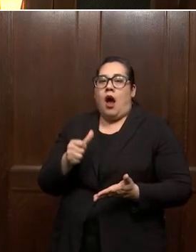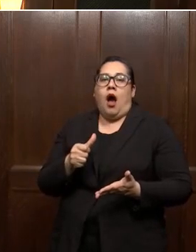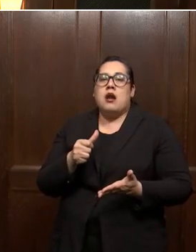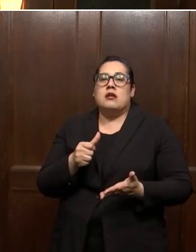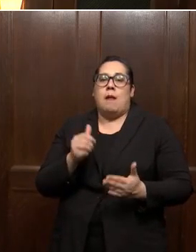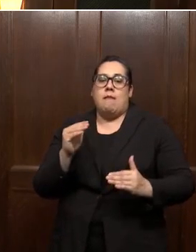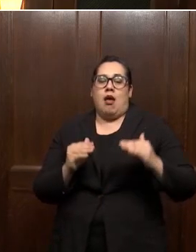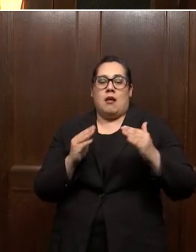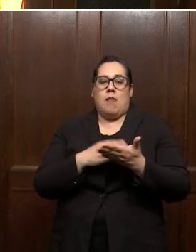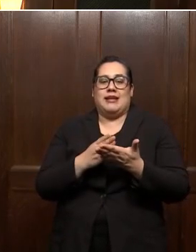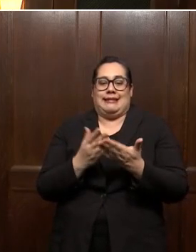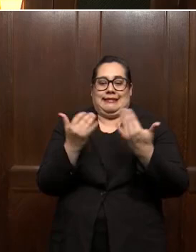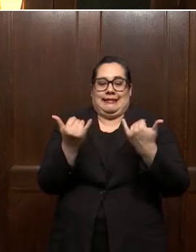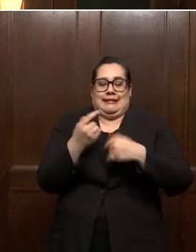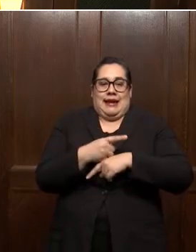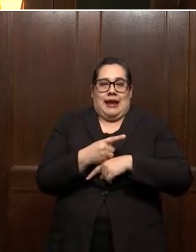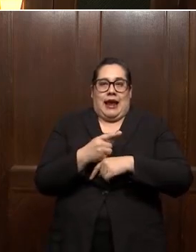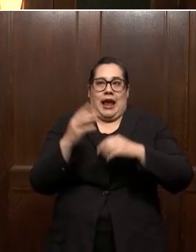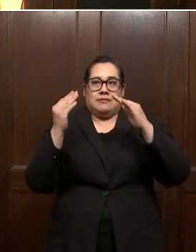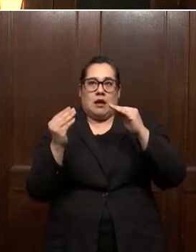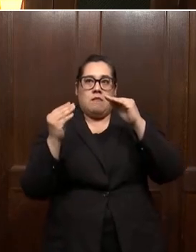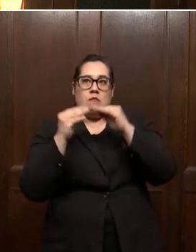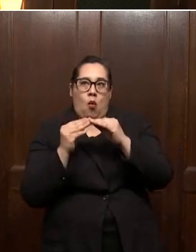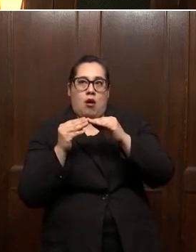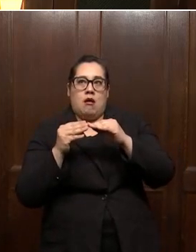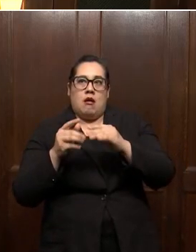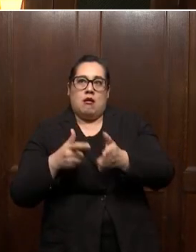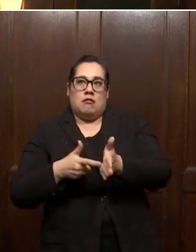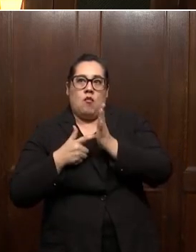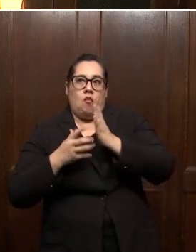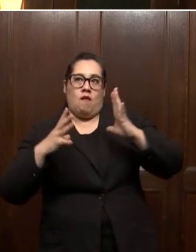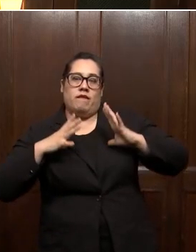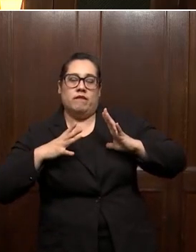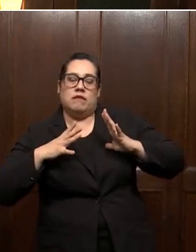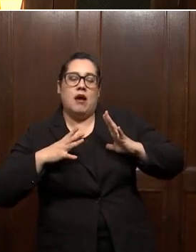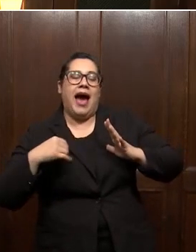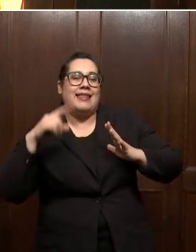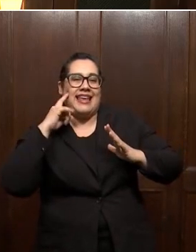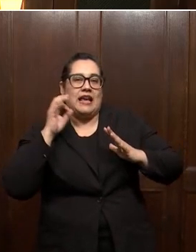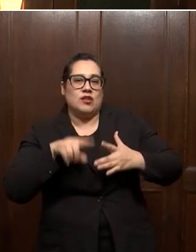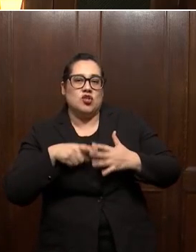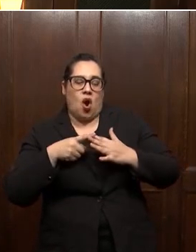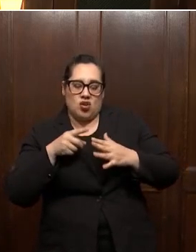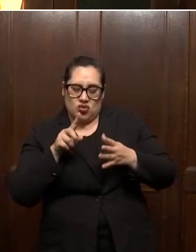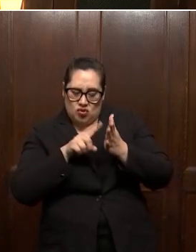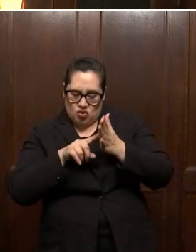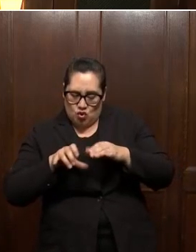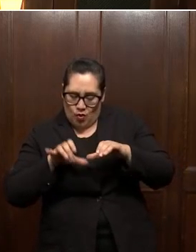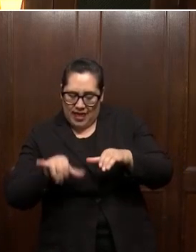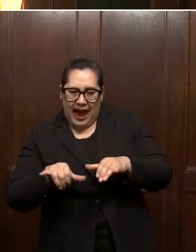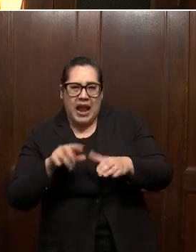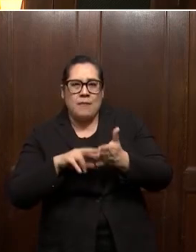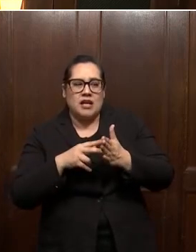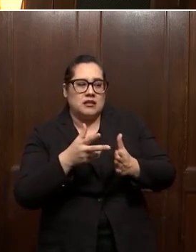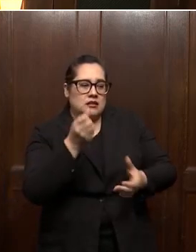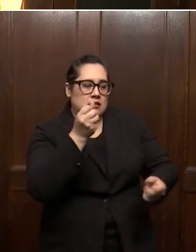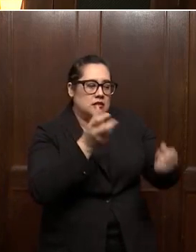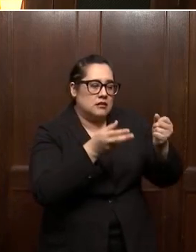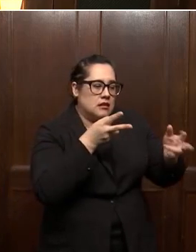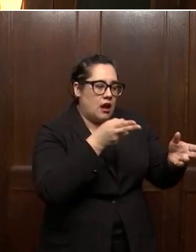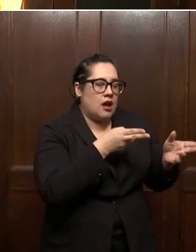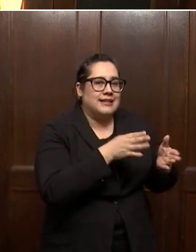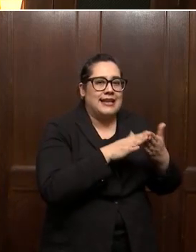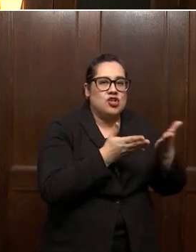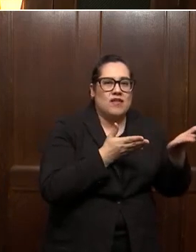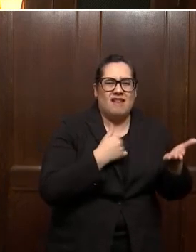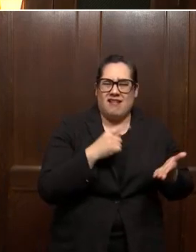budget today on the expectation of more furloughs. And I think as you begin to do that, that begins to take away so many city services that we have to ask whether the city